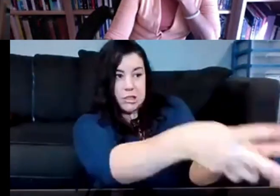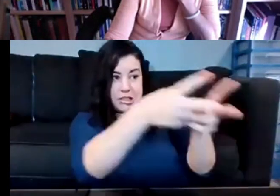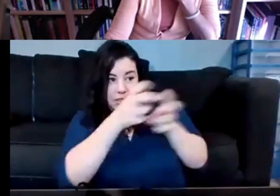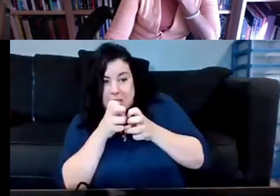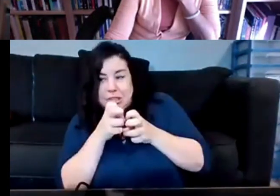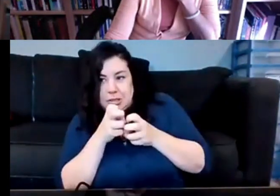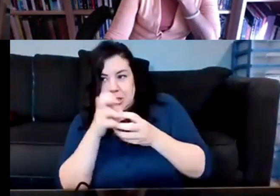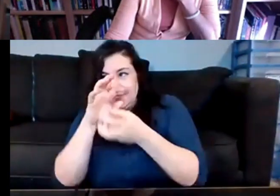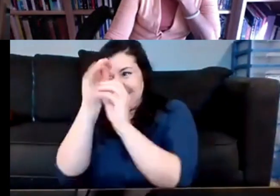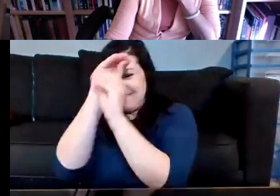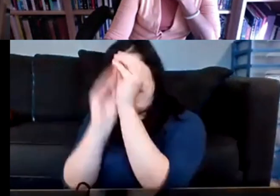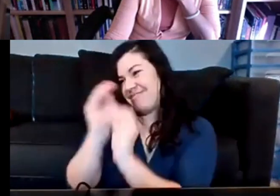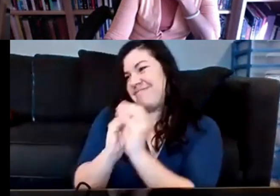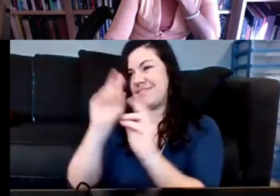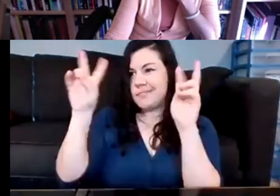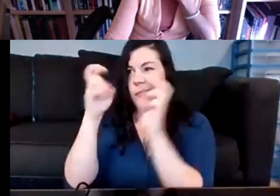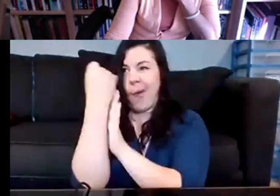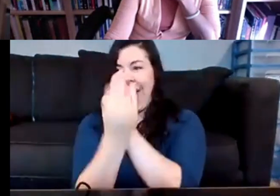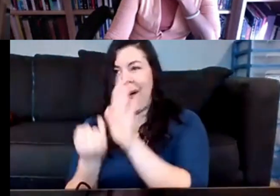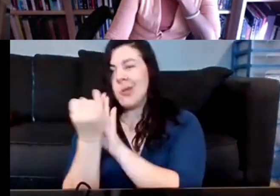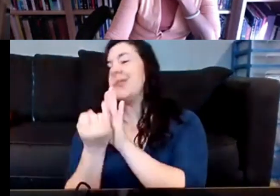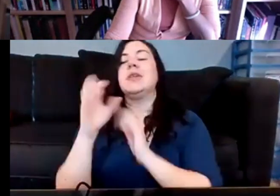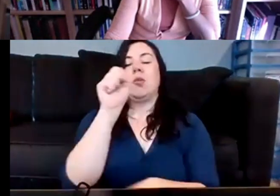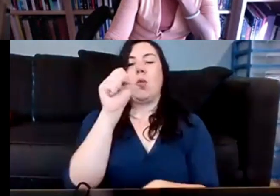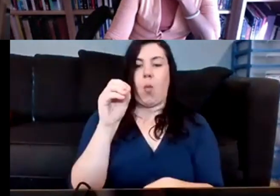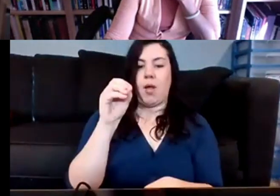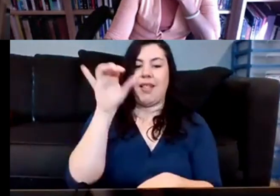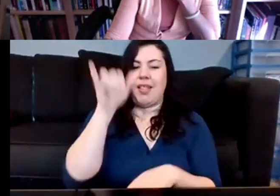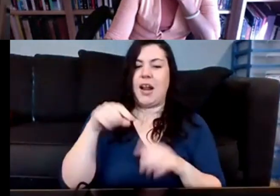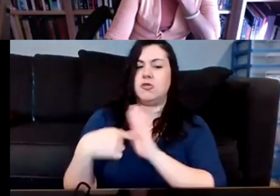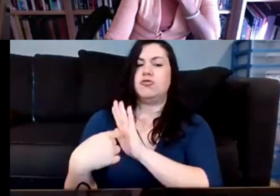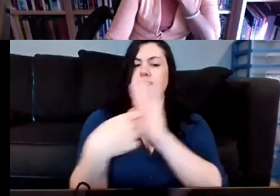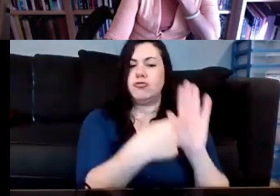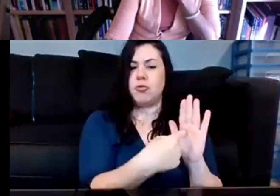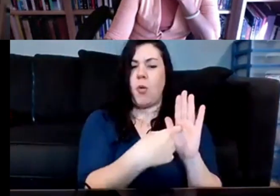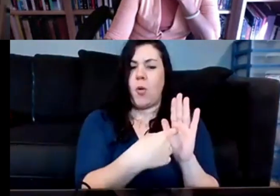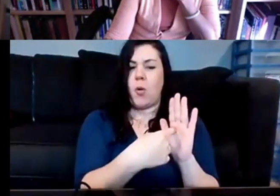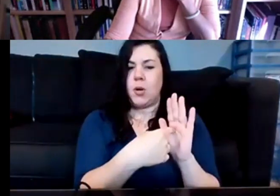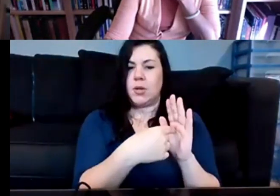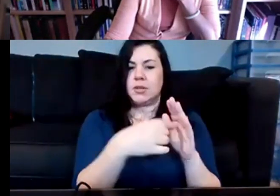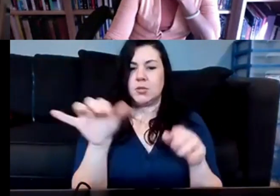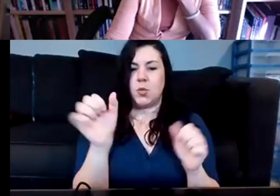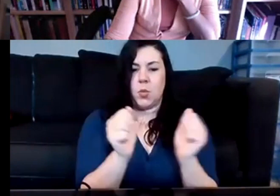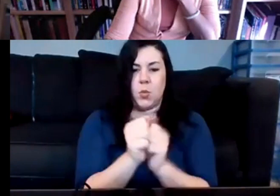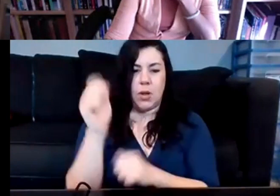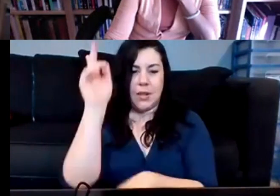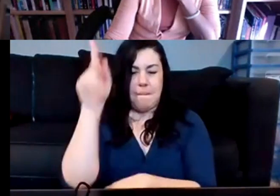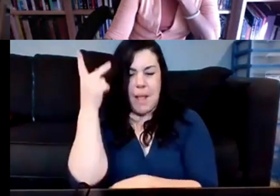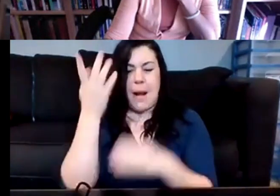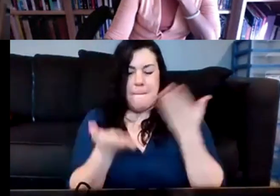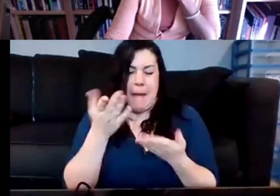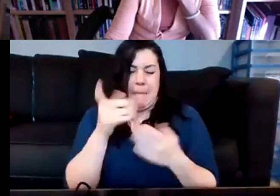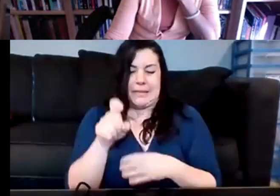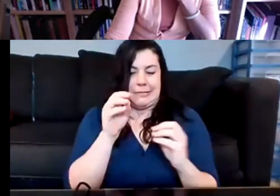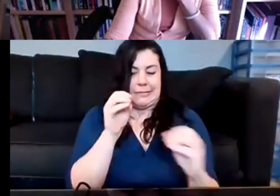So I think that there was, for me there, it reveals kind of like a little thinness in my politics that maybe needed some correcting,